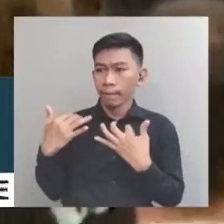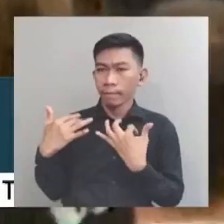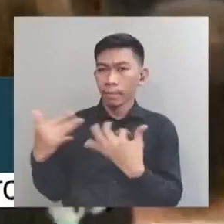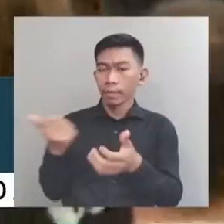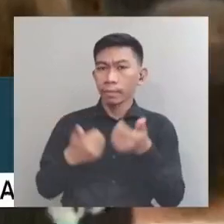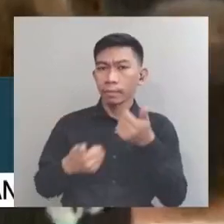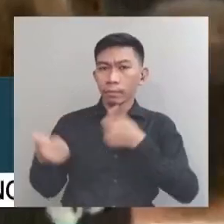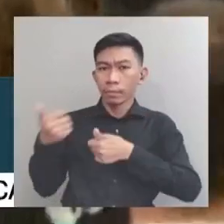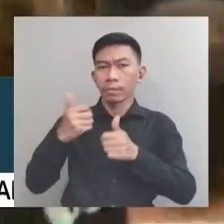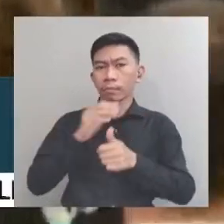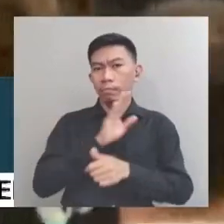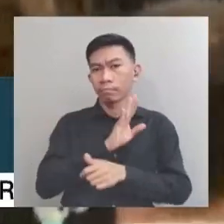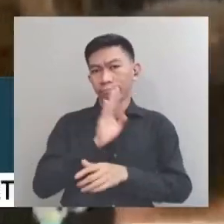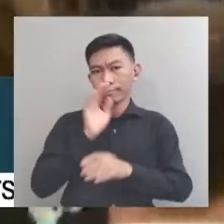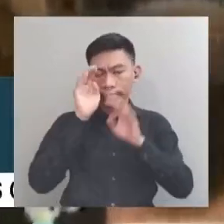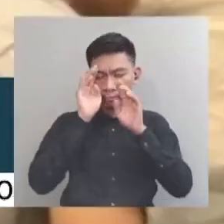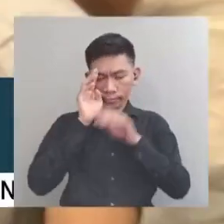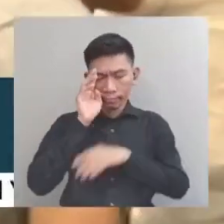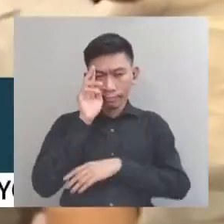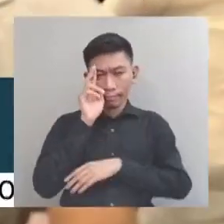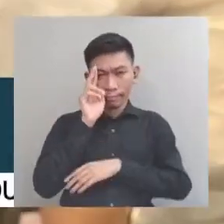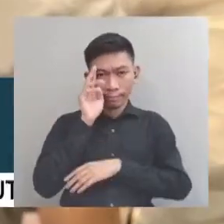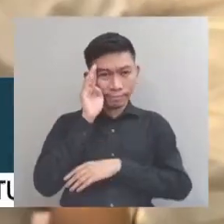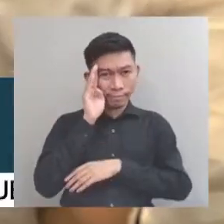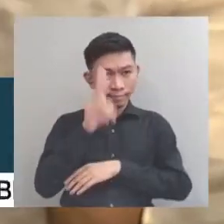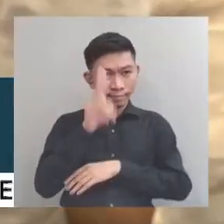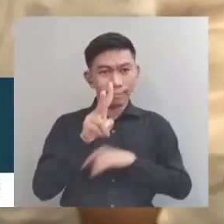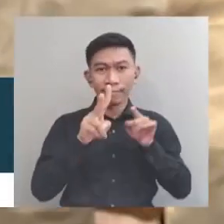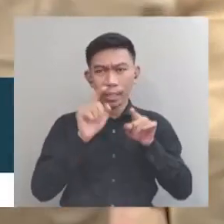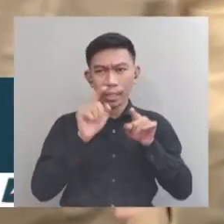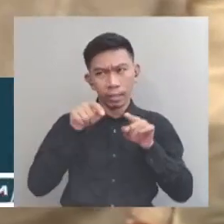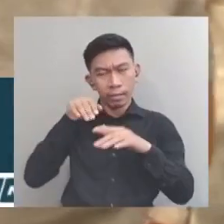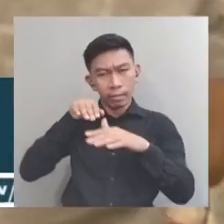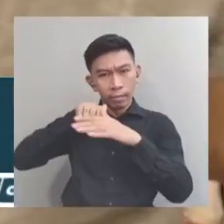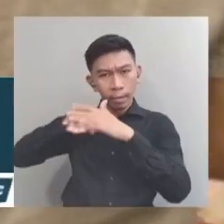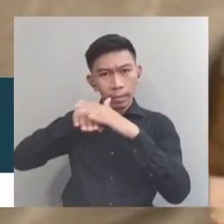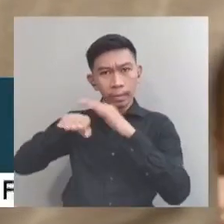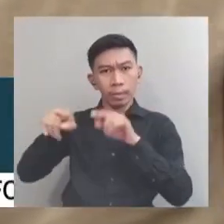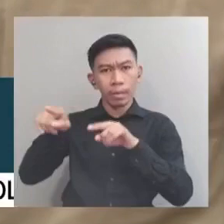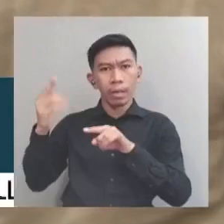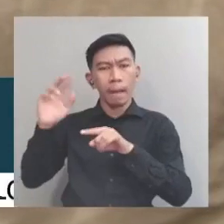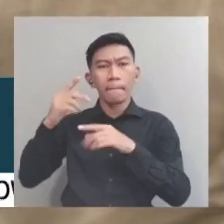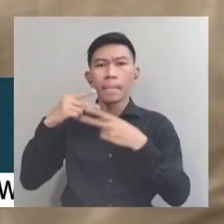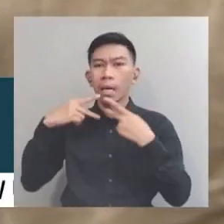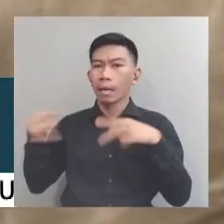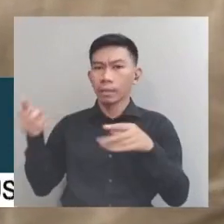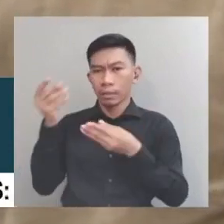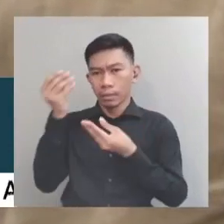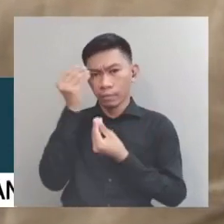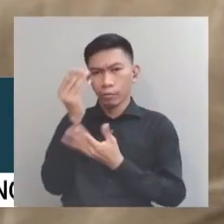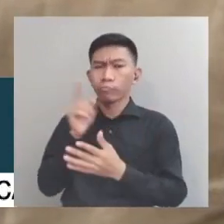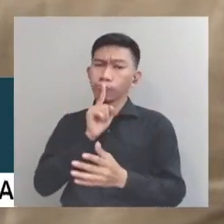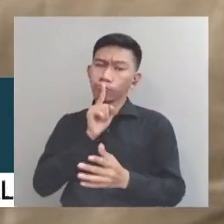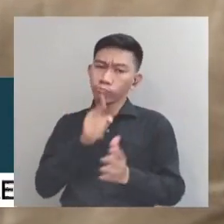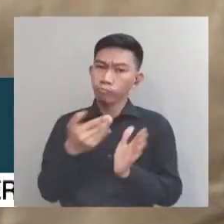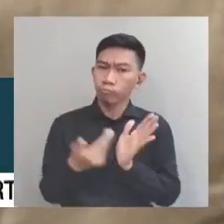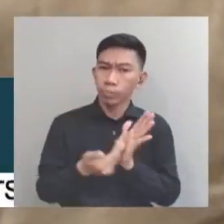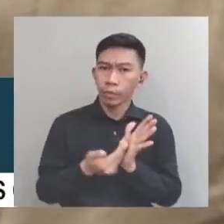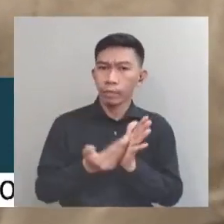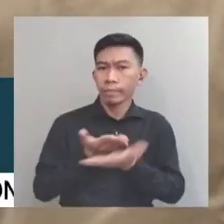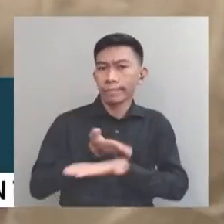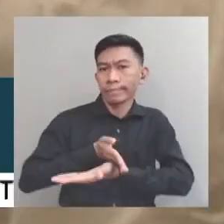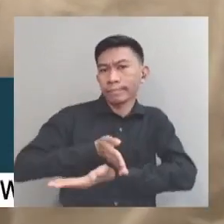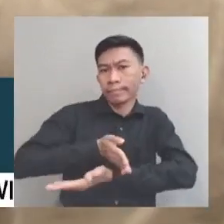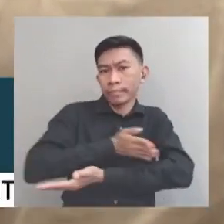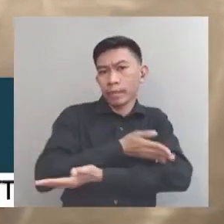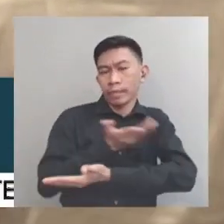the public access to government information is a key to the country's pursuit of good governance, improved public services, and a more